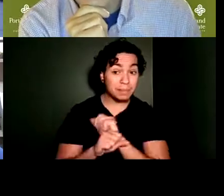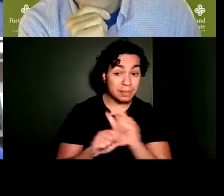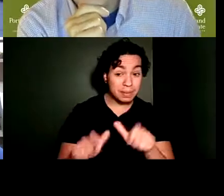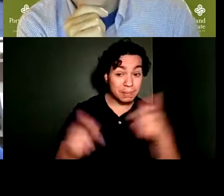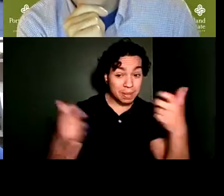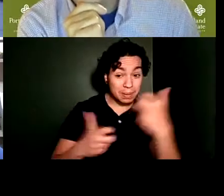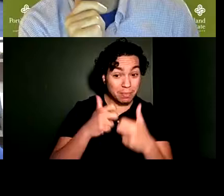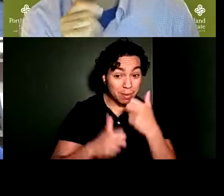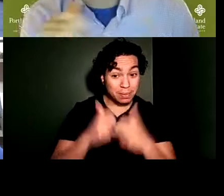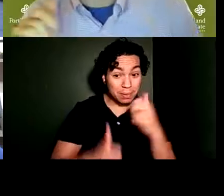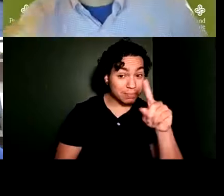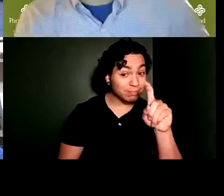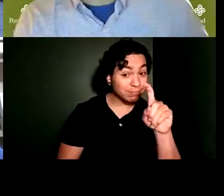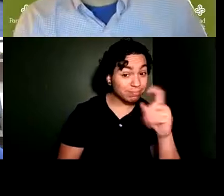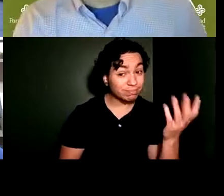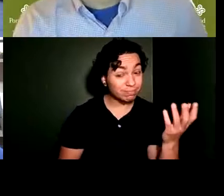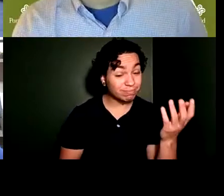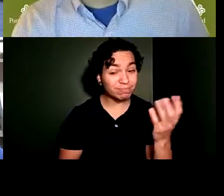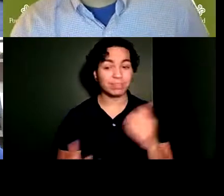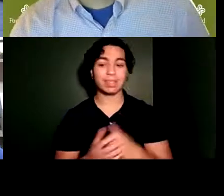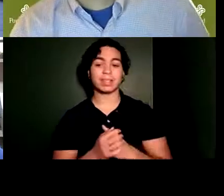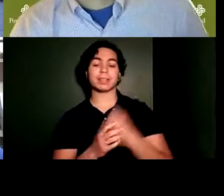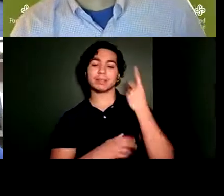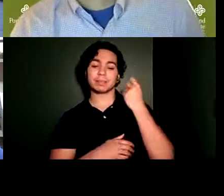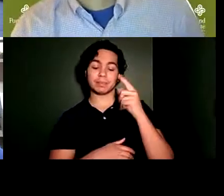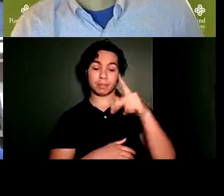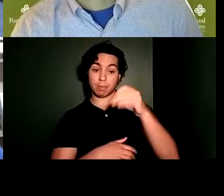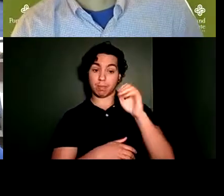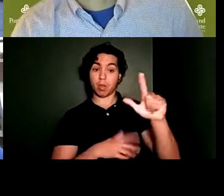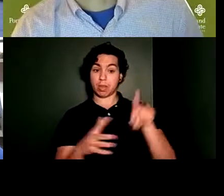solve? Which, you know, going back to the poll at the beginning,